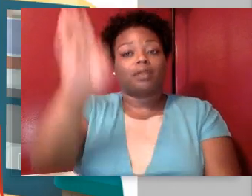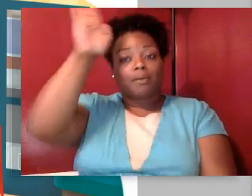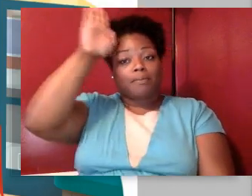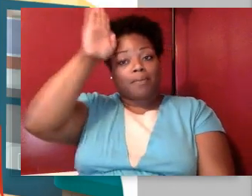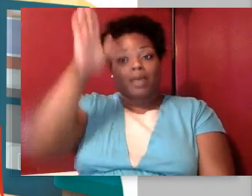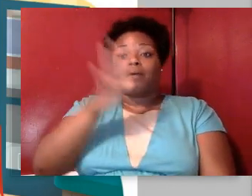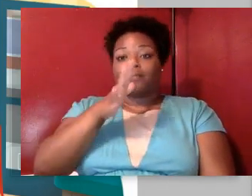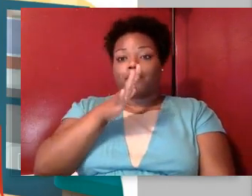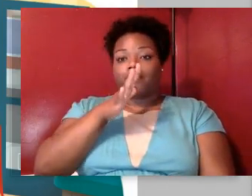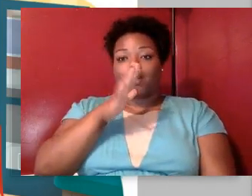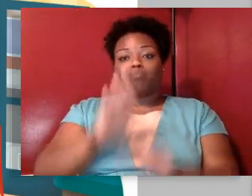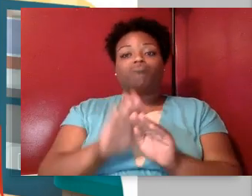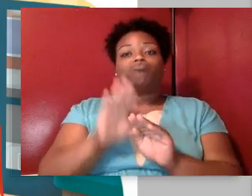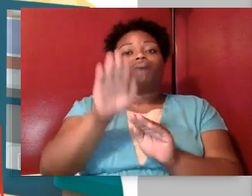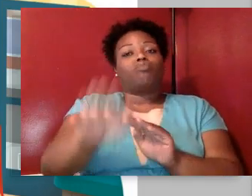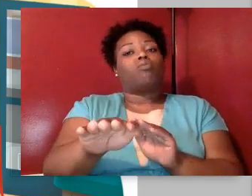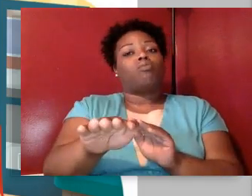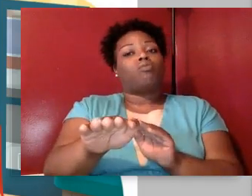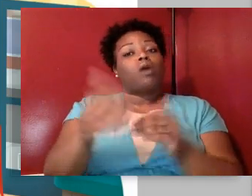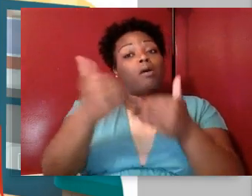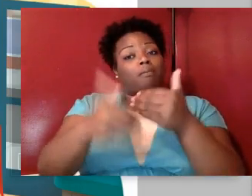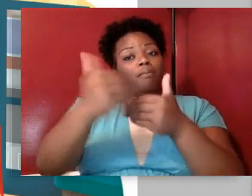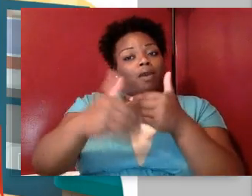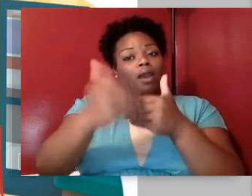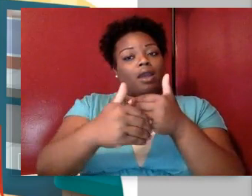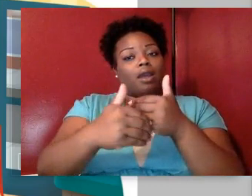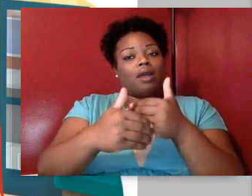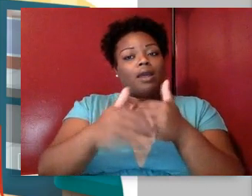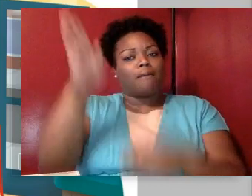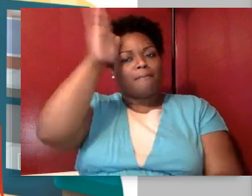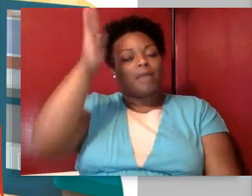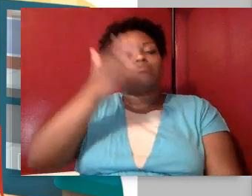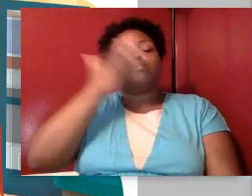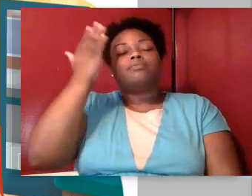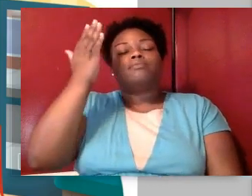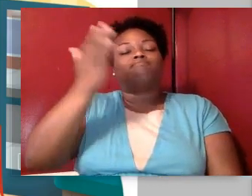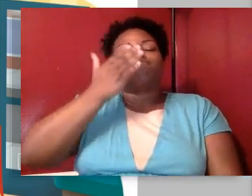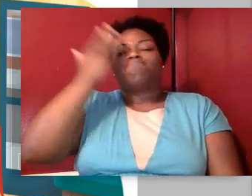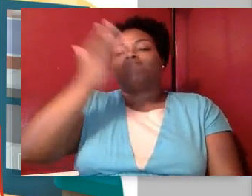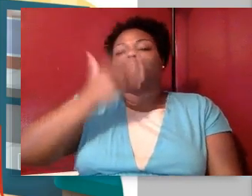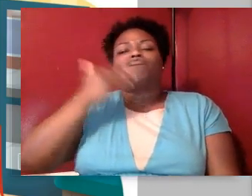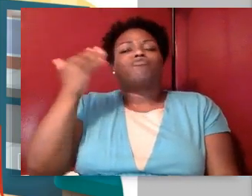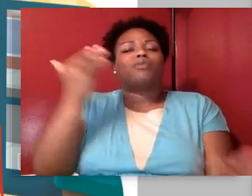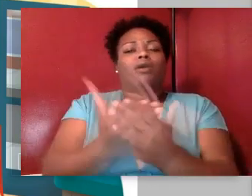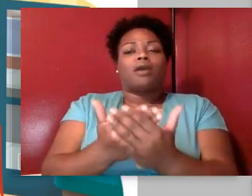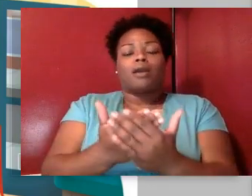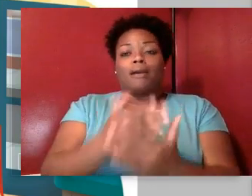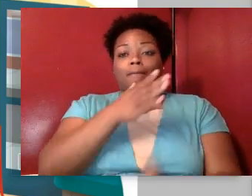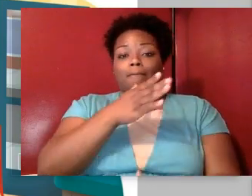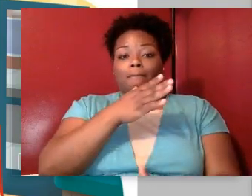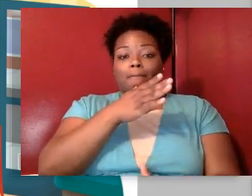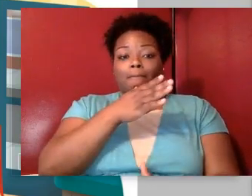Ben and Mom step in for bread. Ben sniffs. It smells good. Mom gets